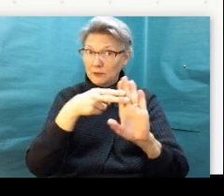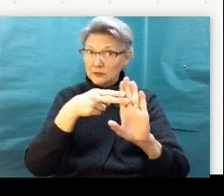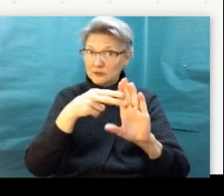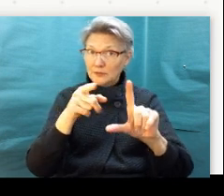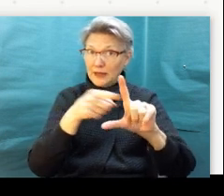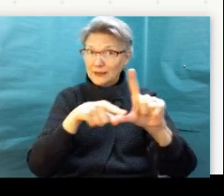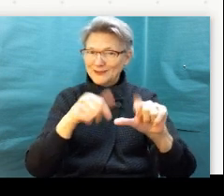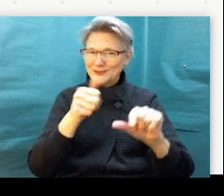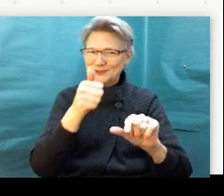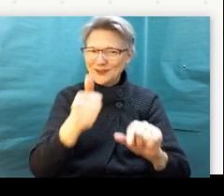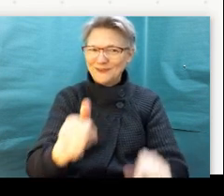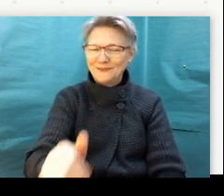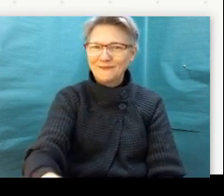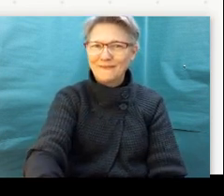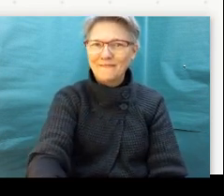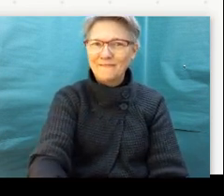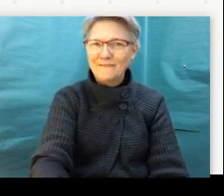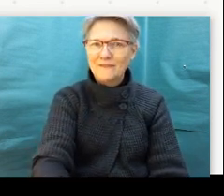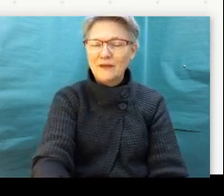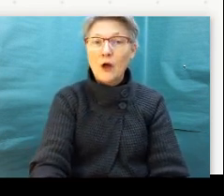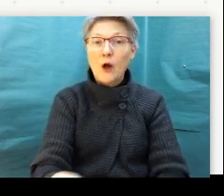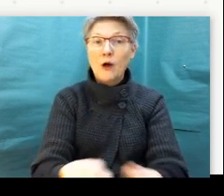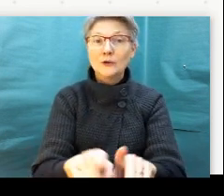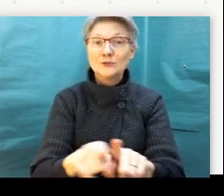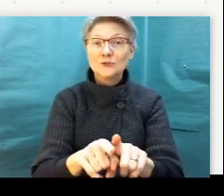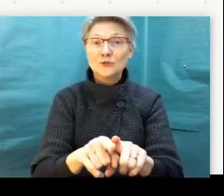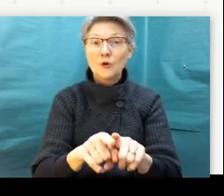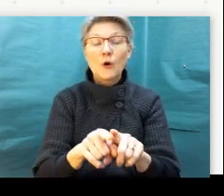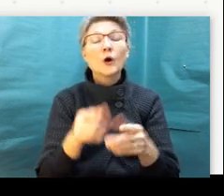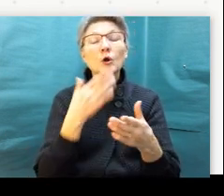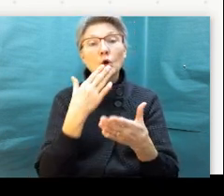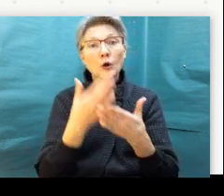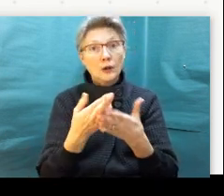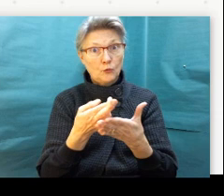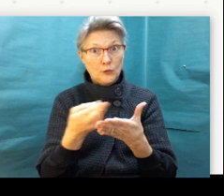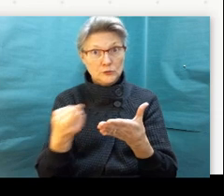angles on your own. There's also a great reference